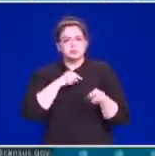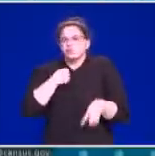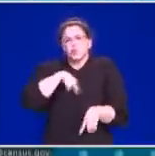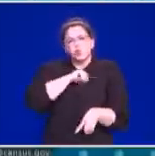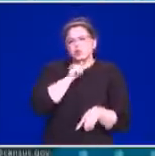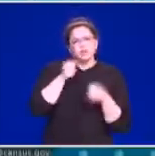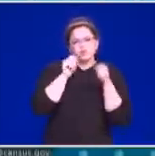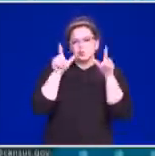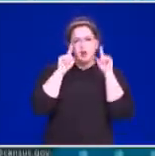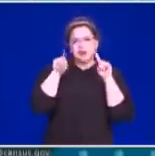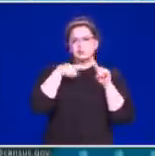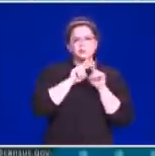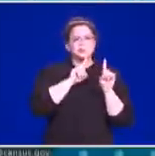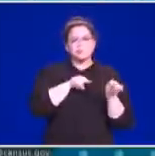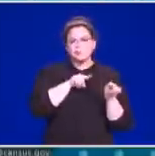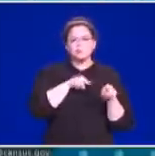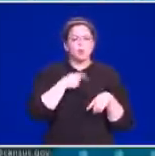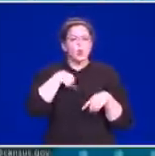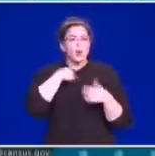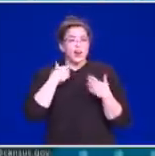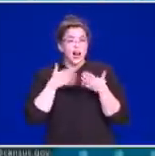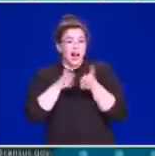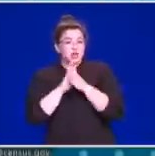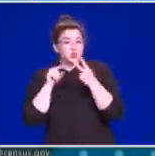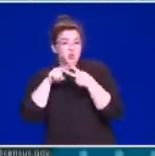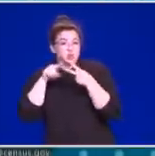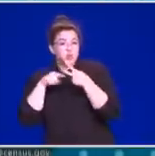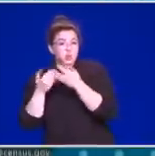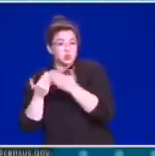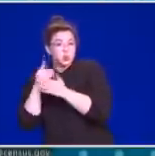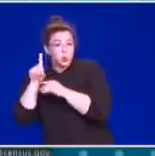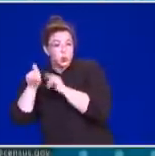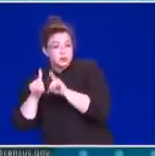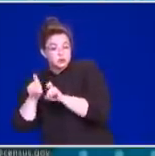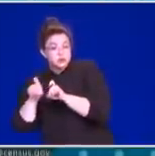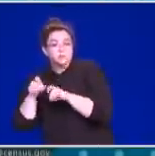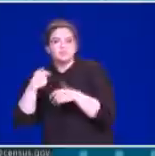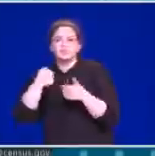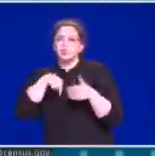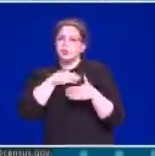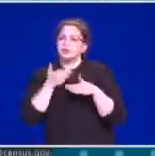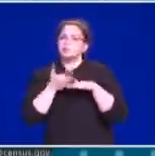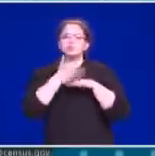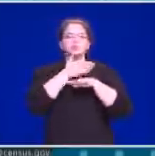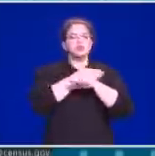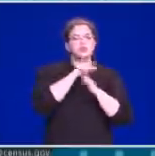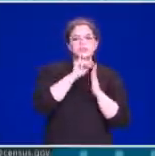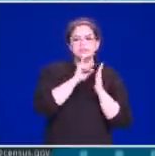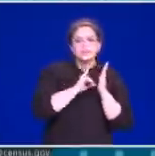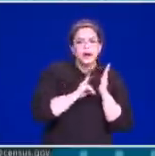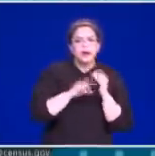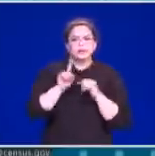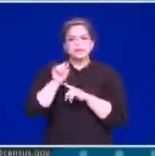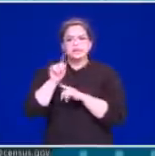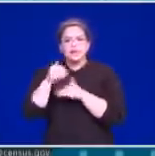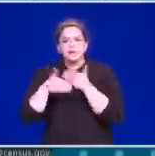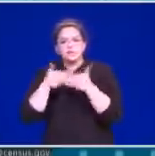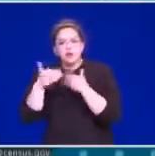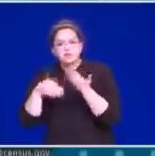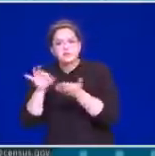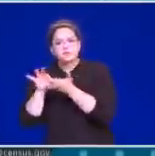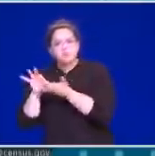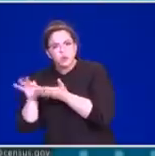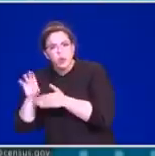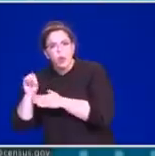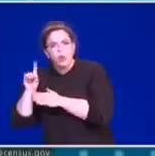we see in the 2020 census, given that we asked two separate questions. We made a lot of efforts to improve the designs, the data processing, and the coding, and